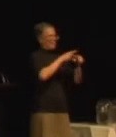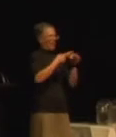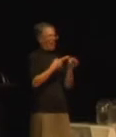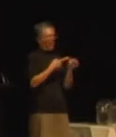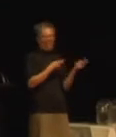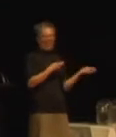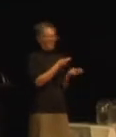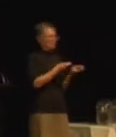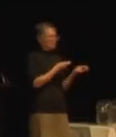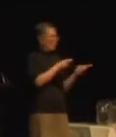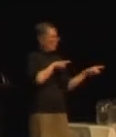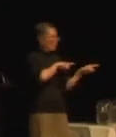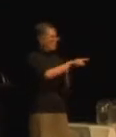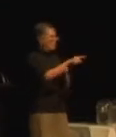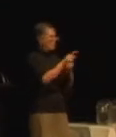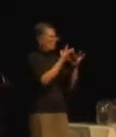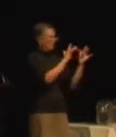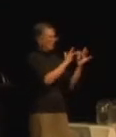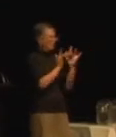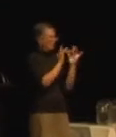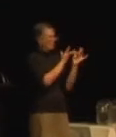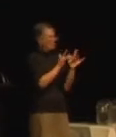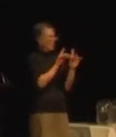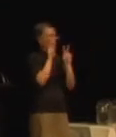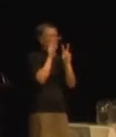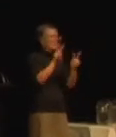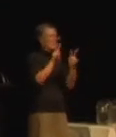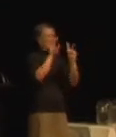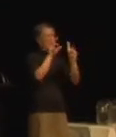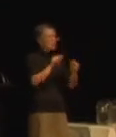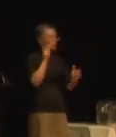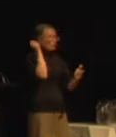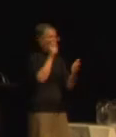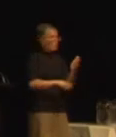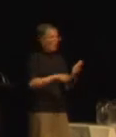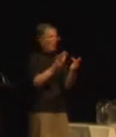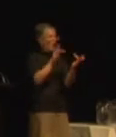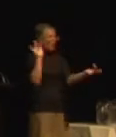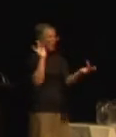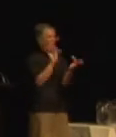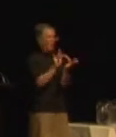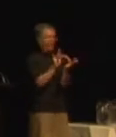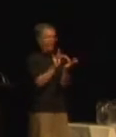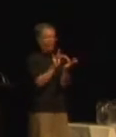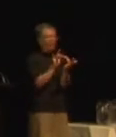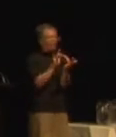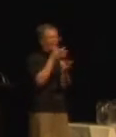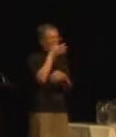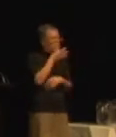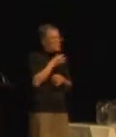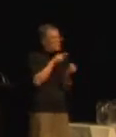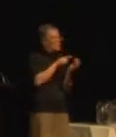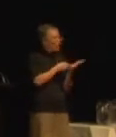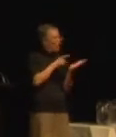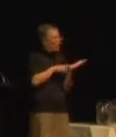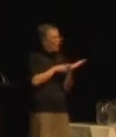what we see and do and buy online. Competition is atrophied and power has coalesced around a small handful of URLs,